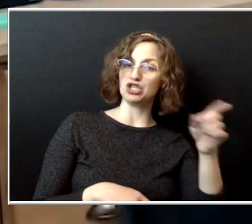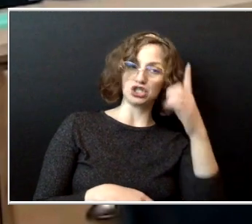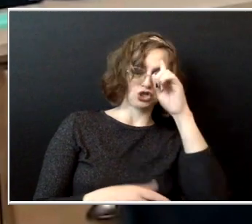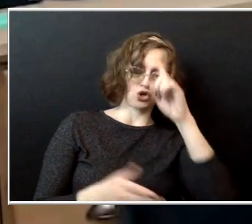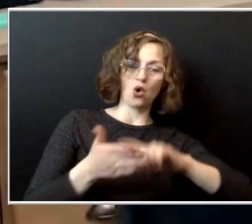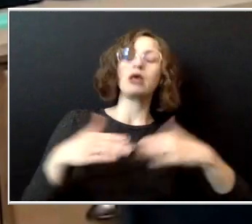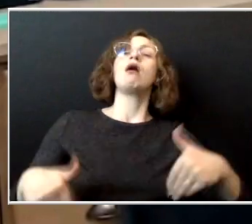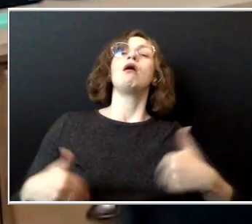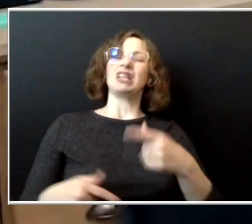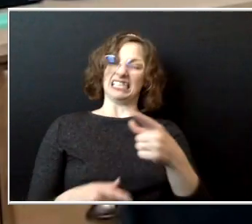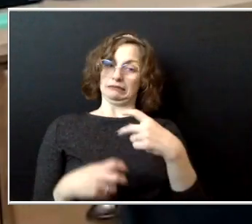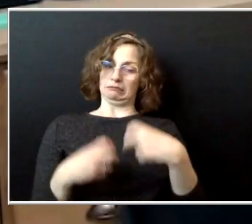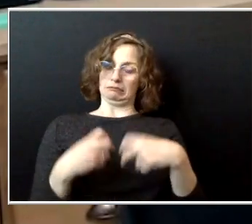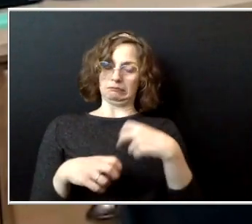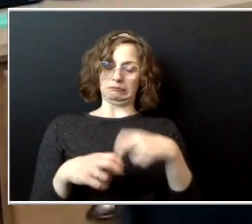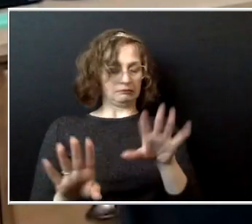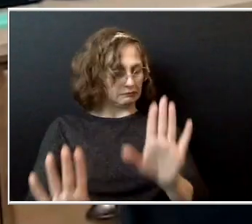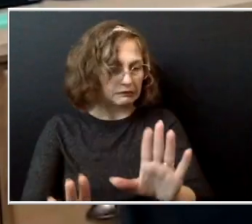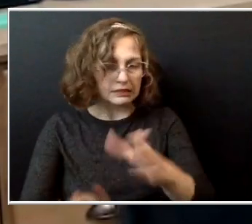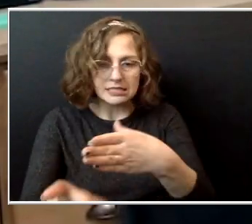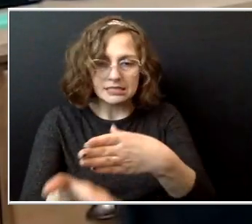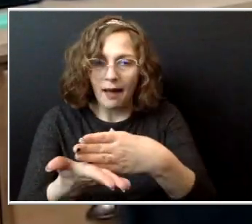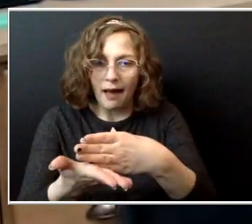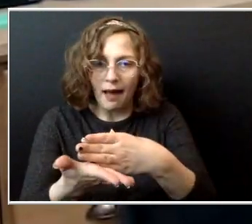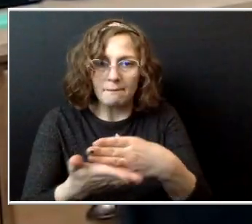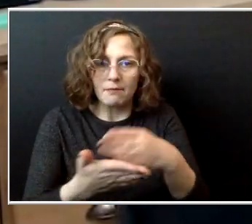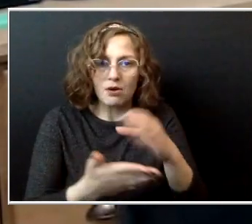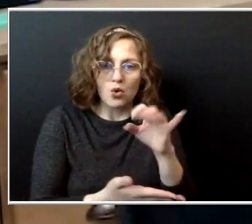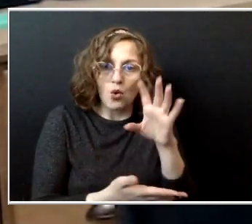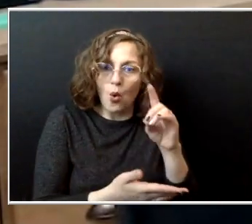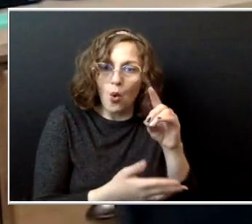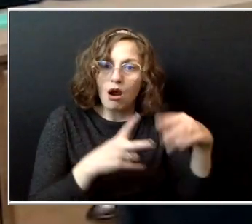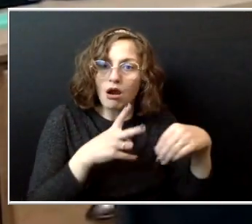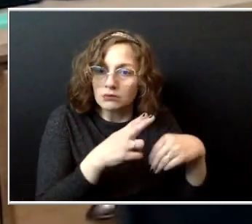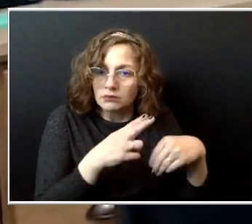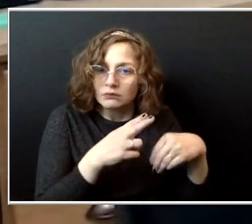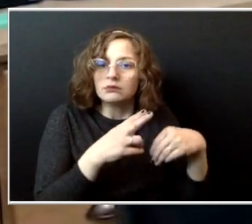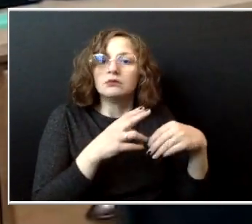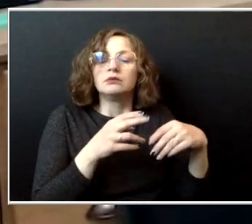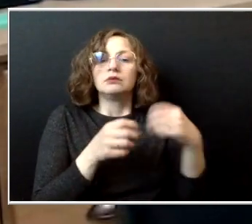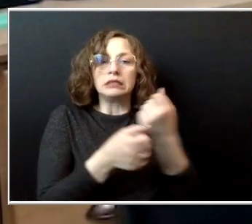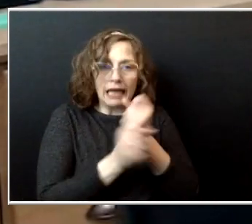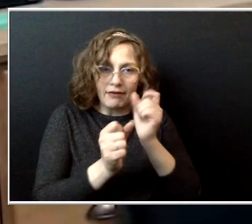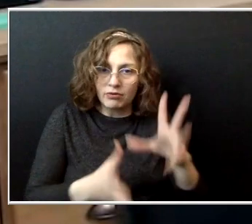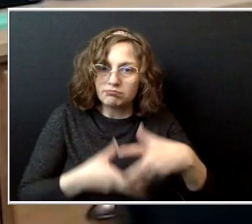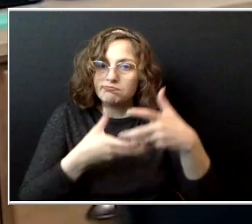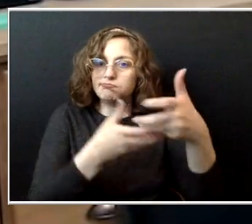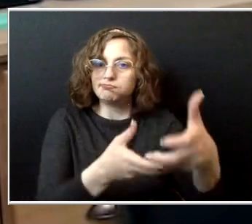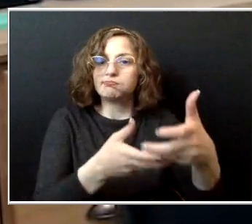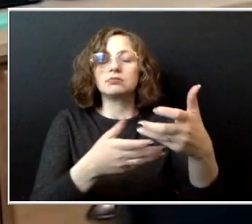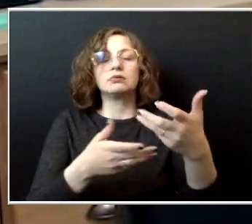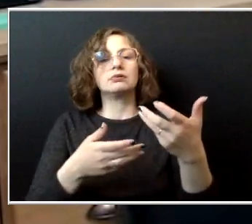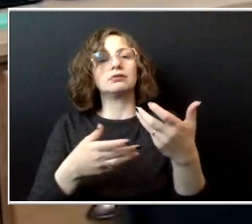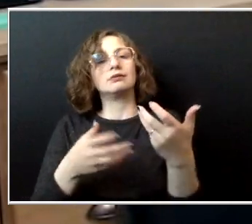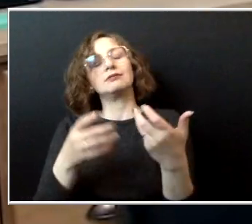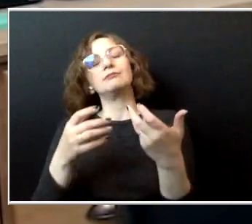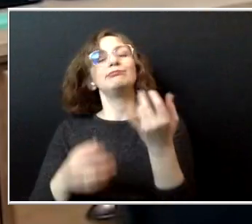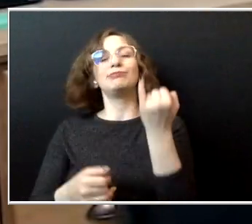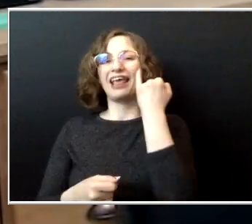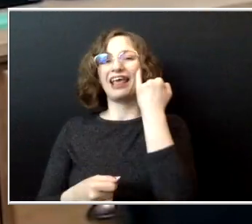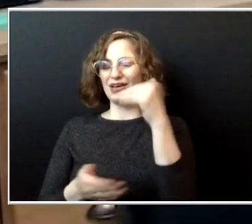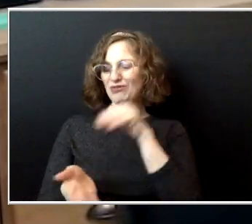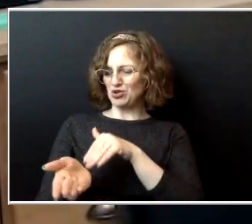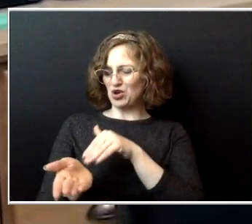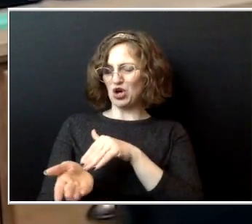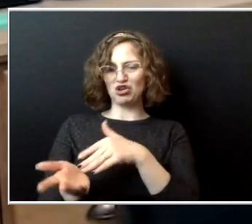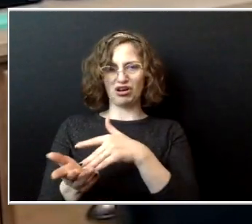stop. She was able to cut the cord and safely get the baby out. But those are things that a doctor who hasn't worked with you or hasn't seen